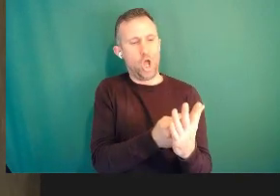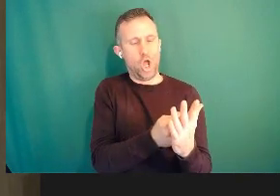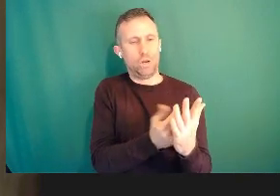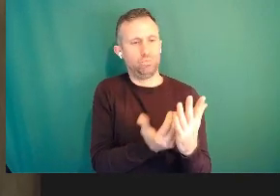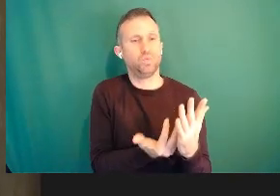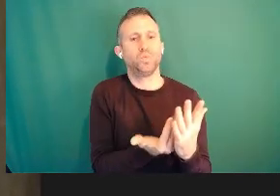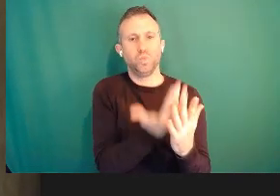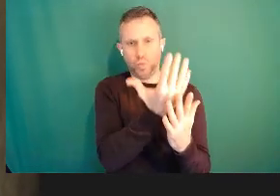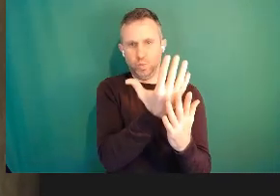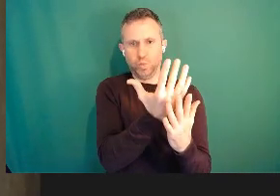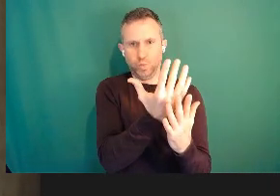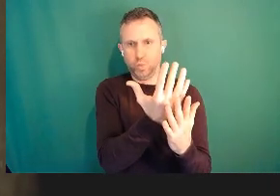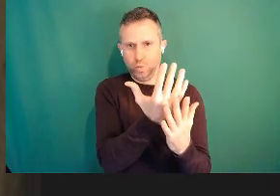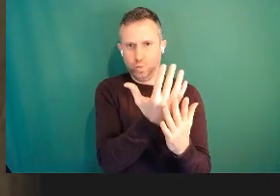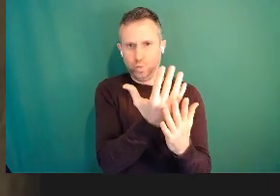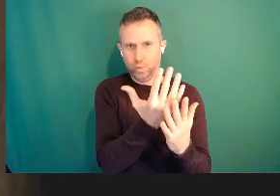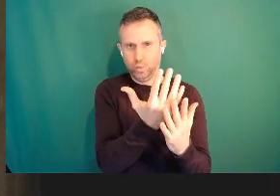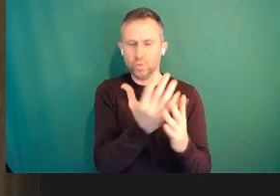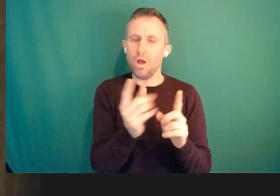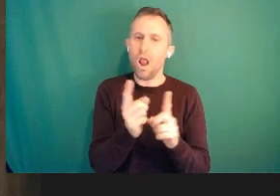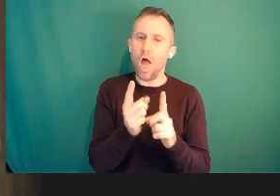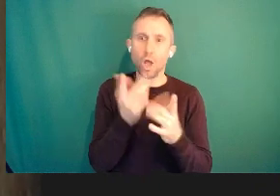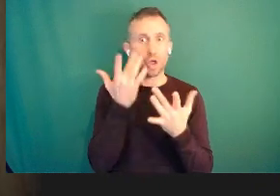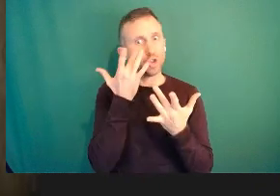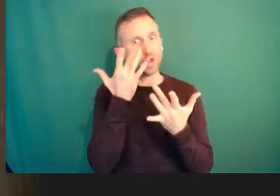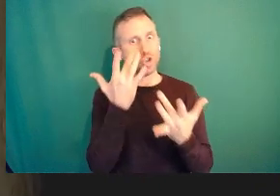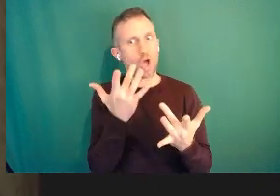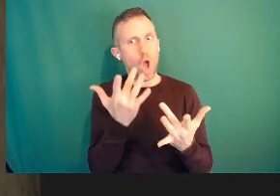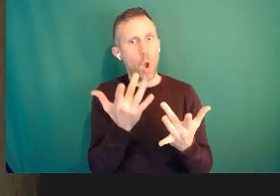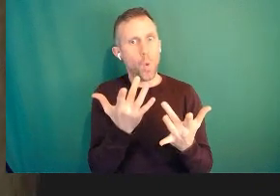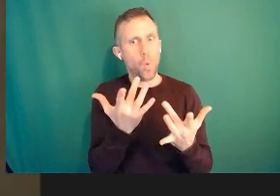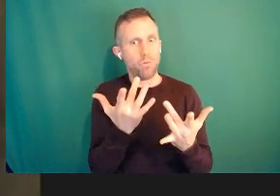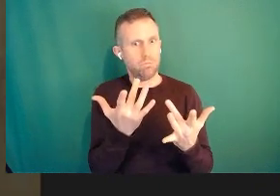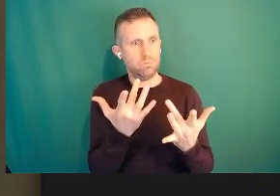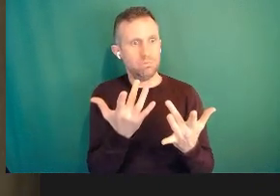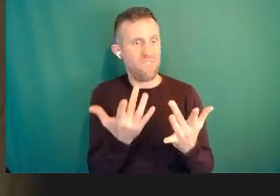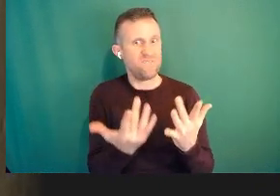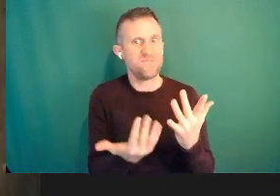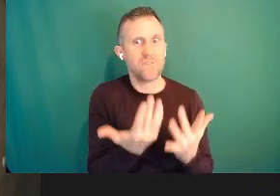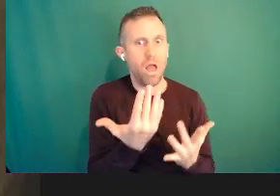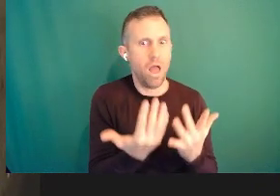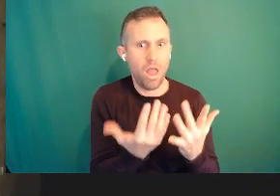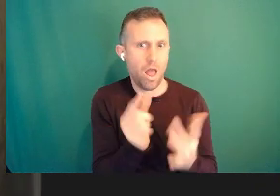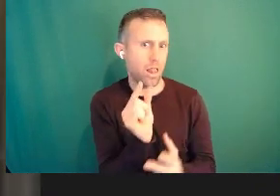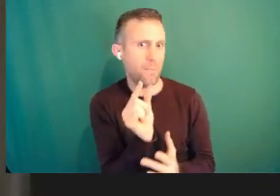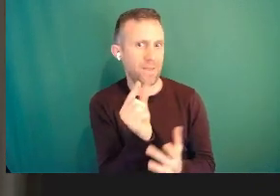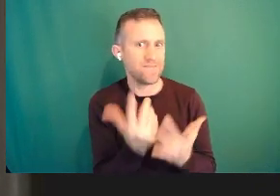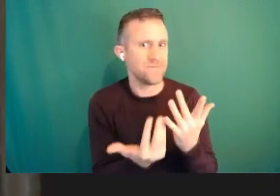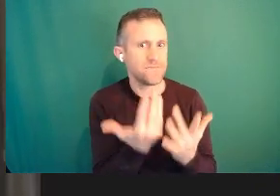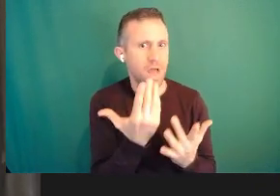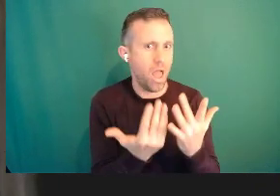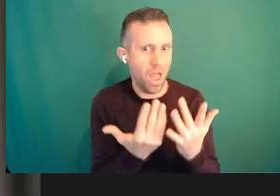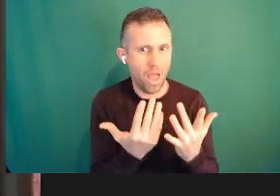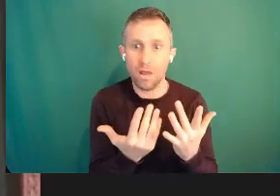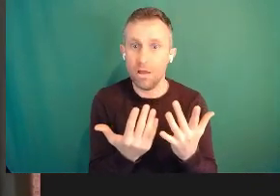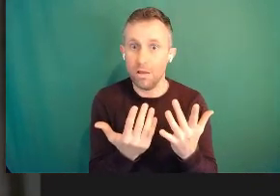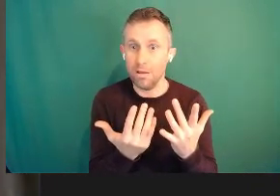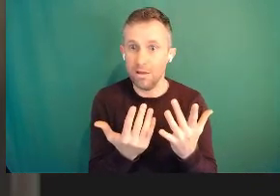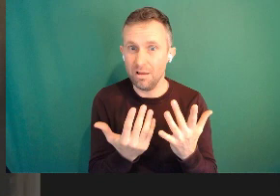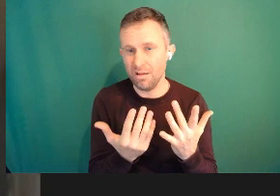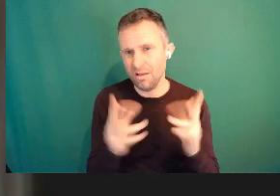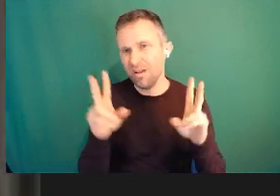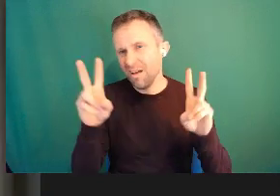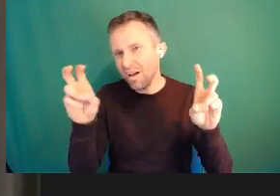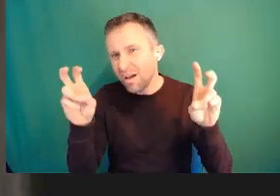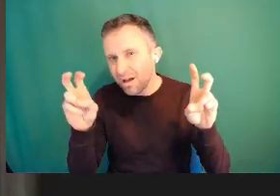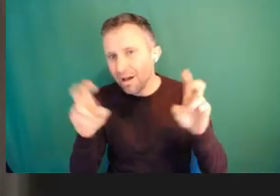hold a candle up for a really long time to the wood to make this kind of mark. You expose the house to fire, and that is